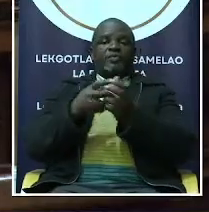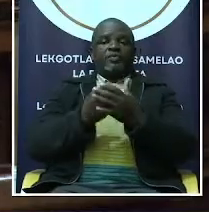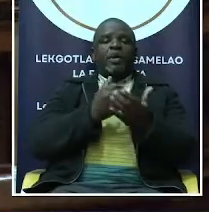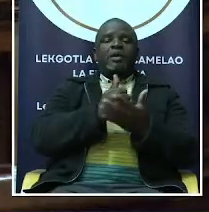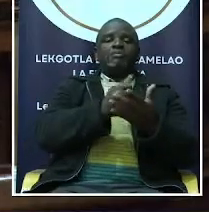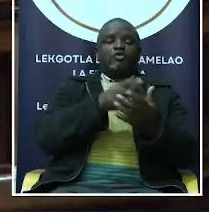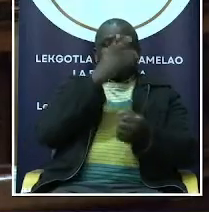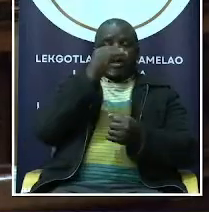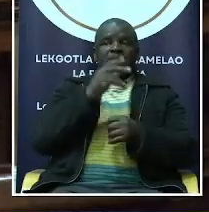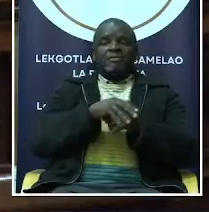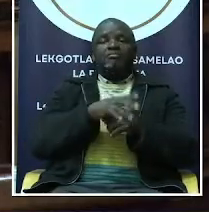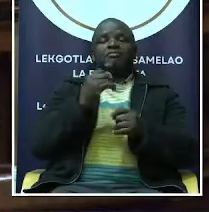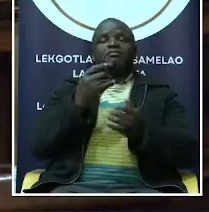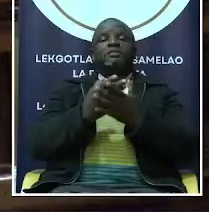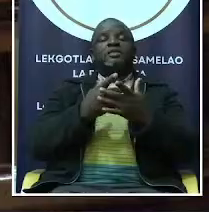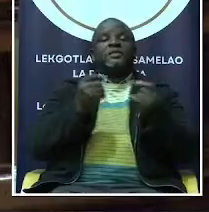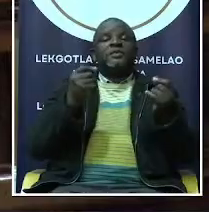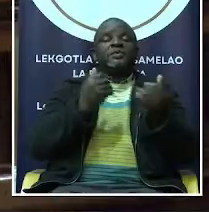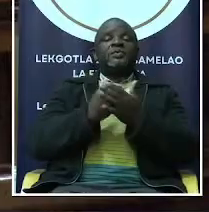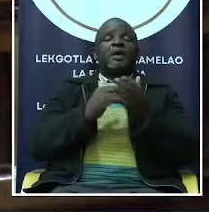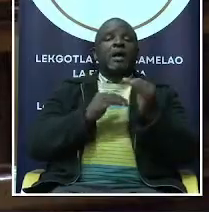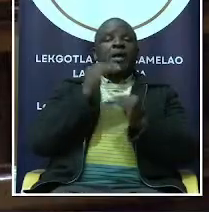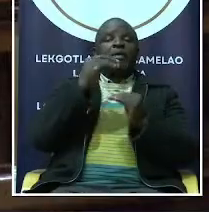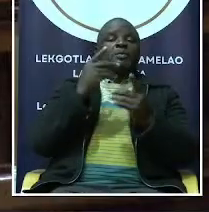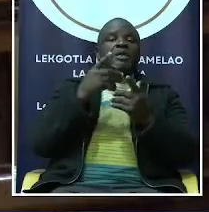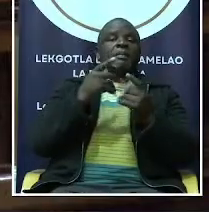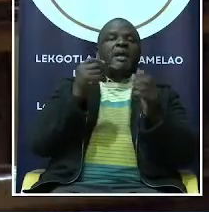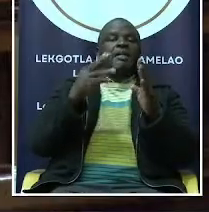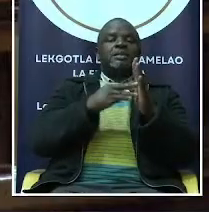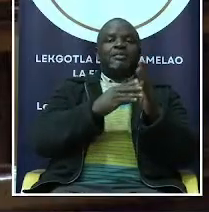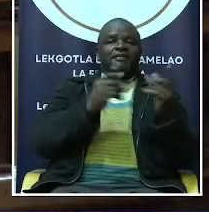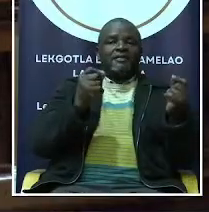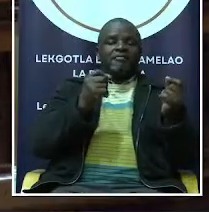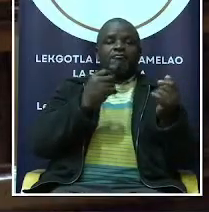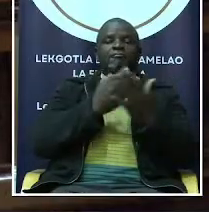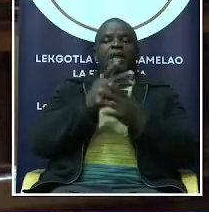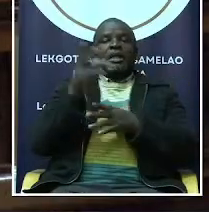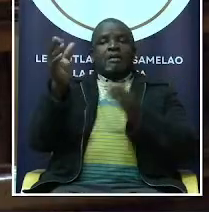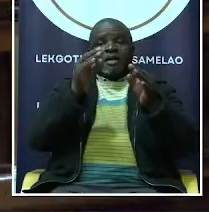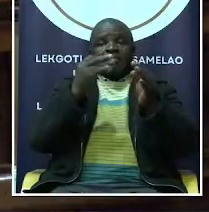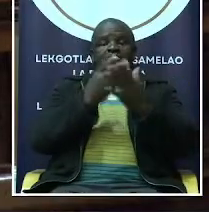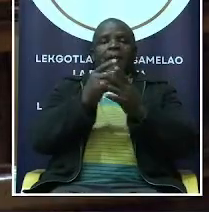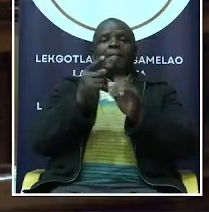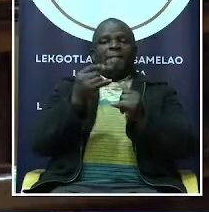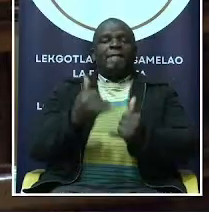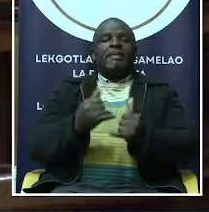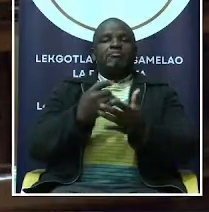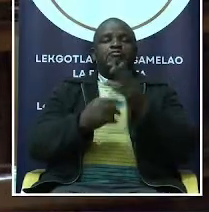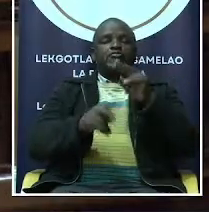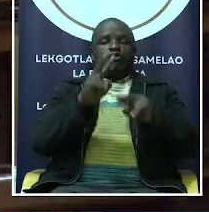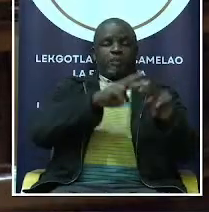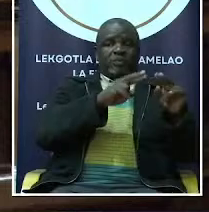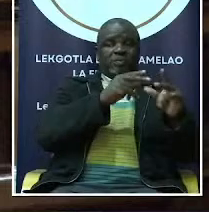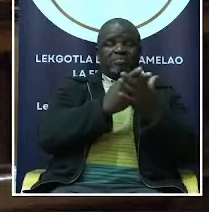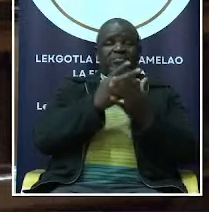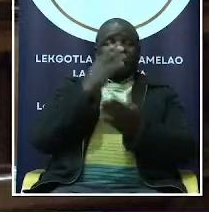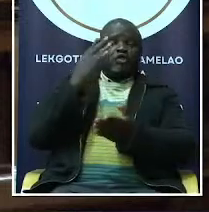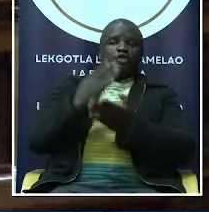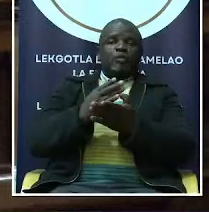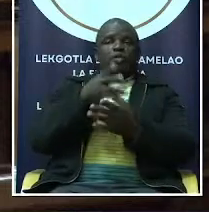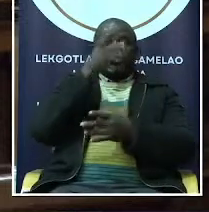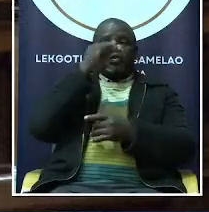post-higher education. Employment placement must be monitored to track